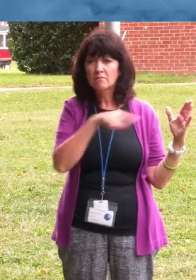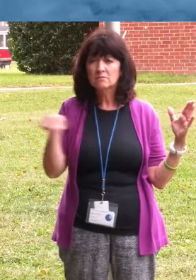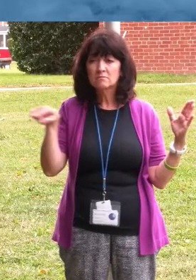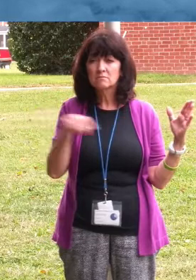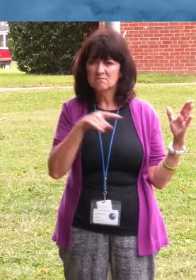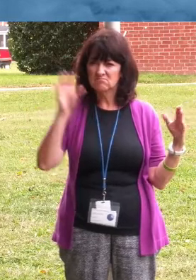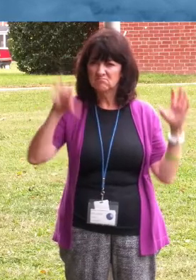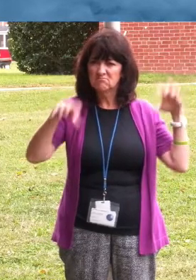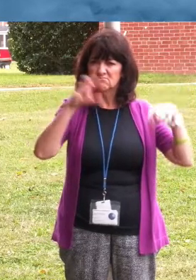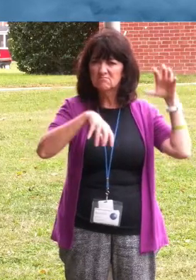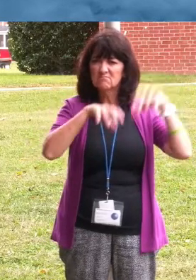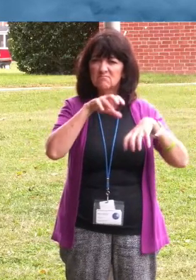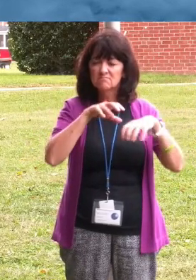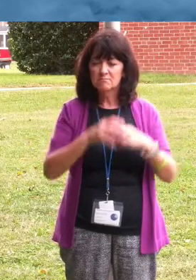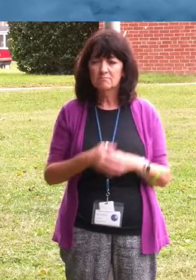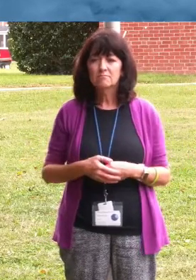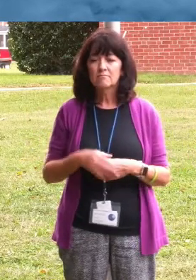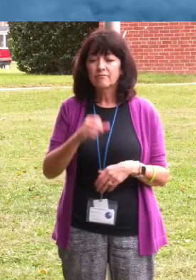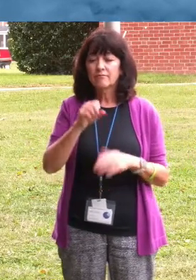As a state senator,